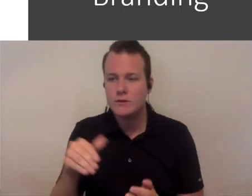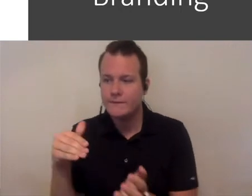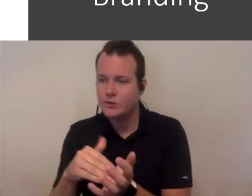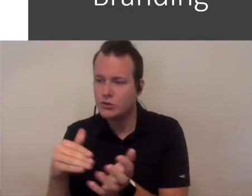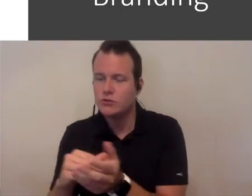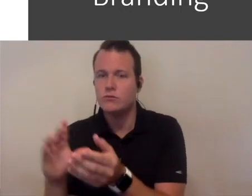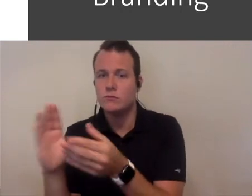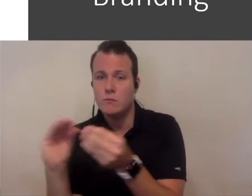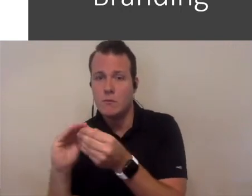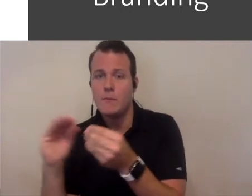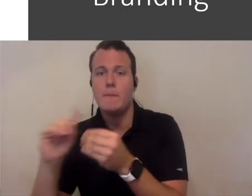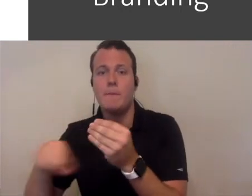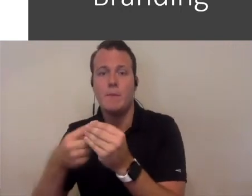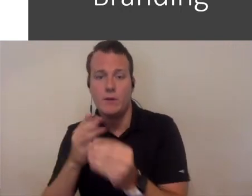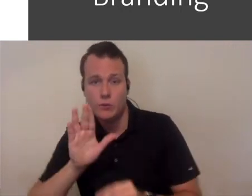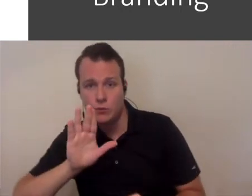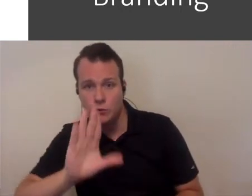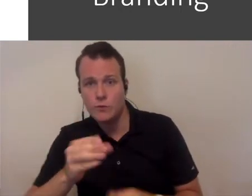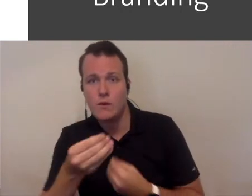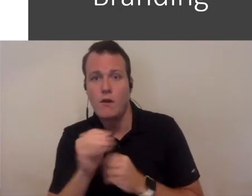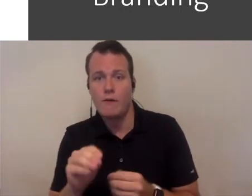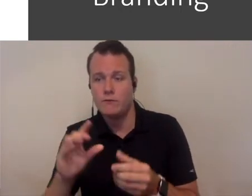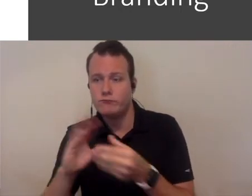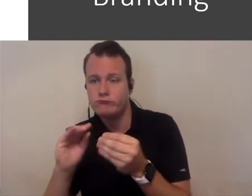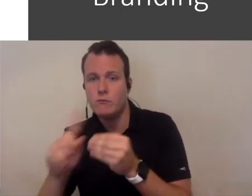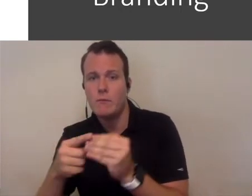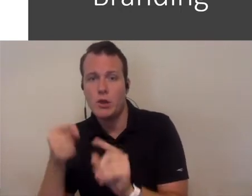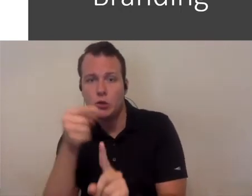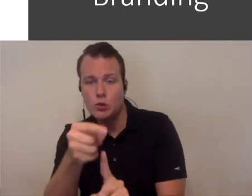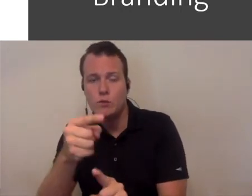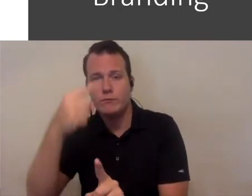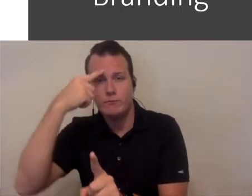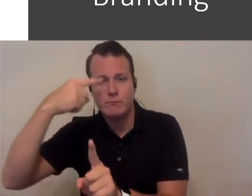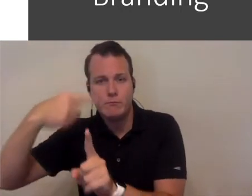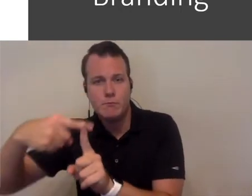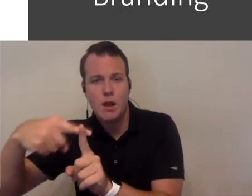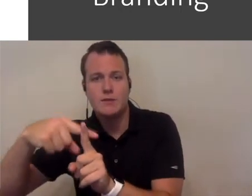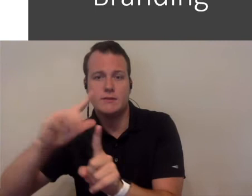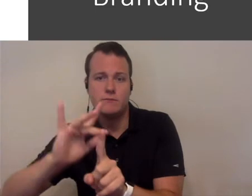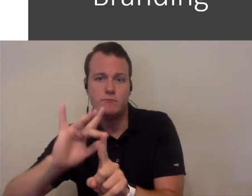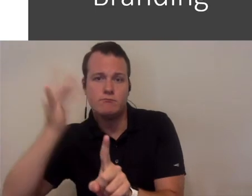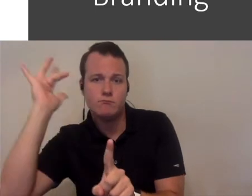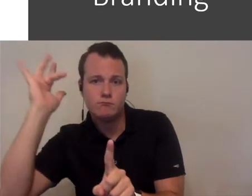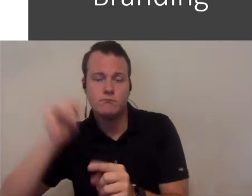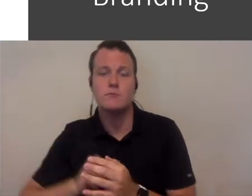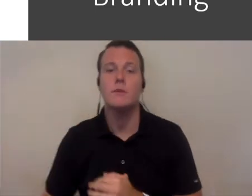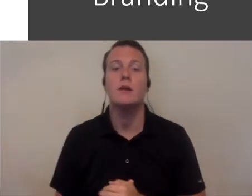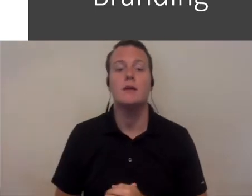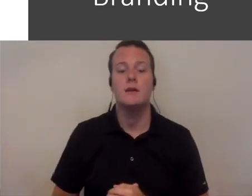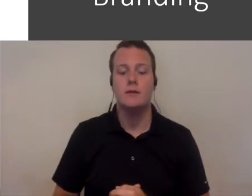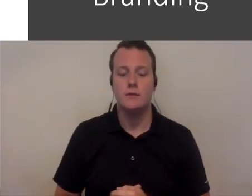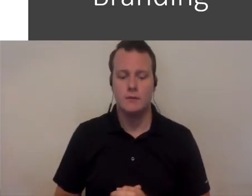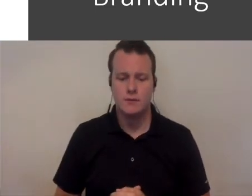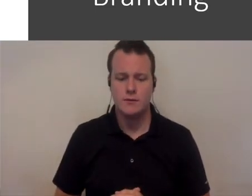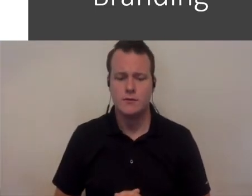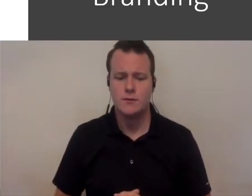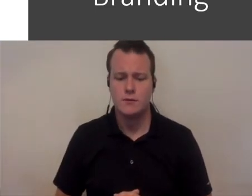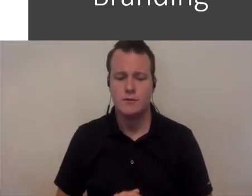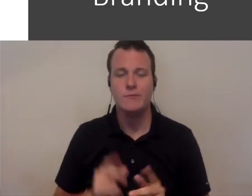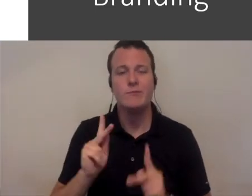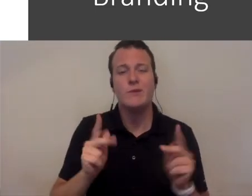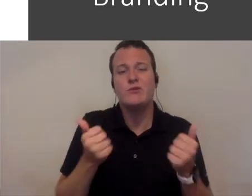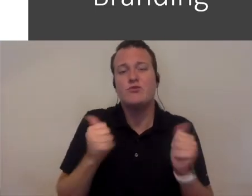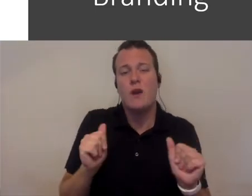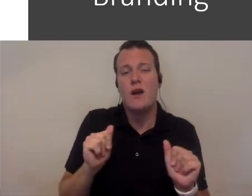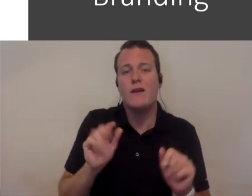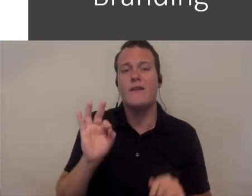about you, and in a favorable light? People try and shape their personal brand. You know,